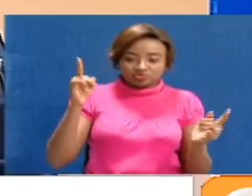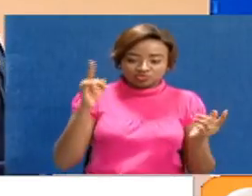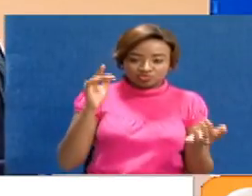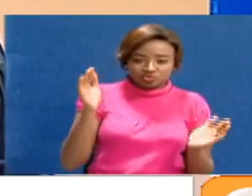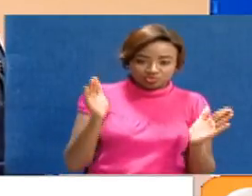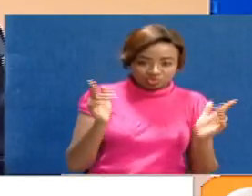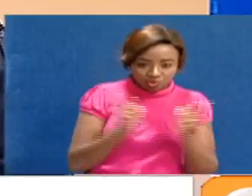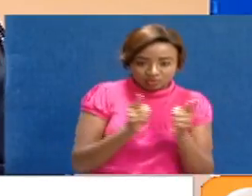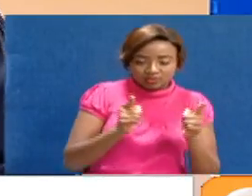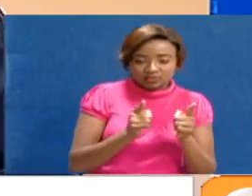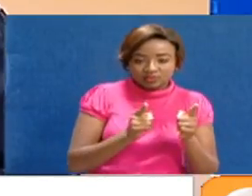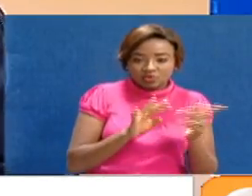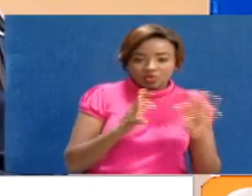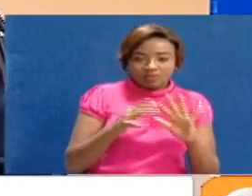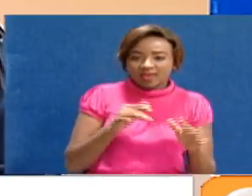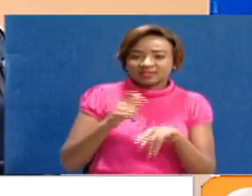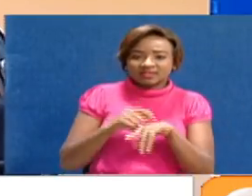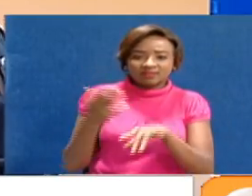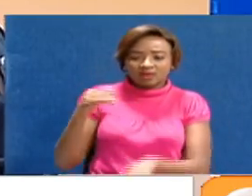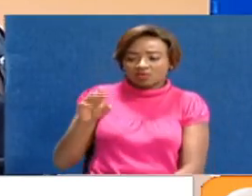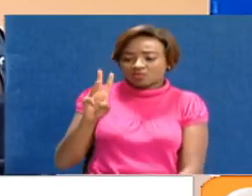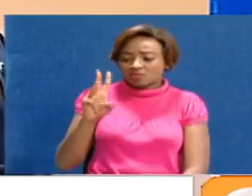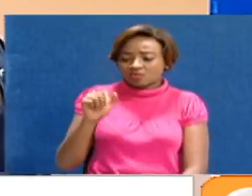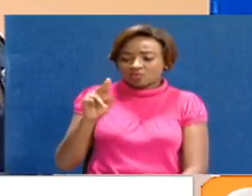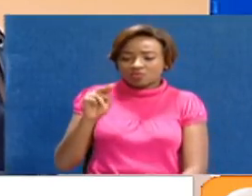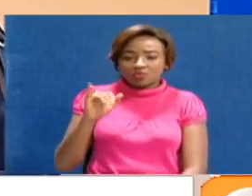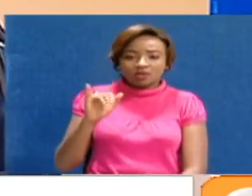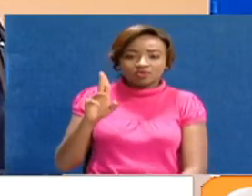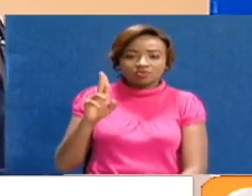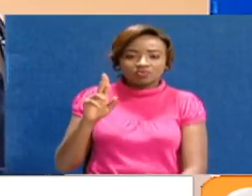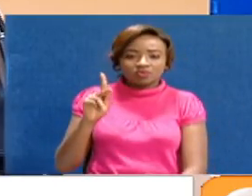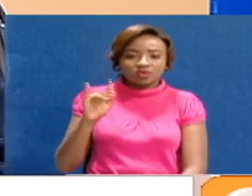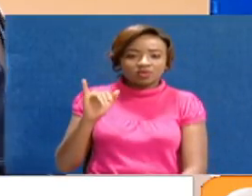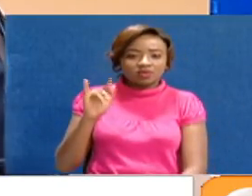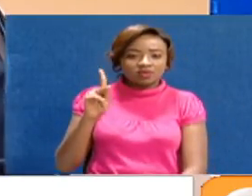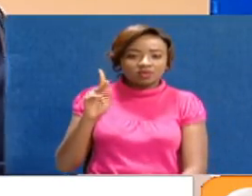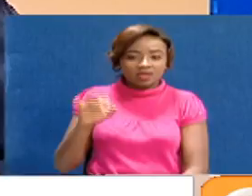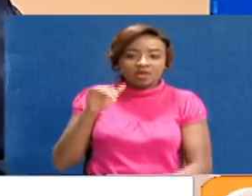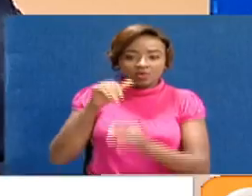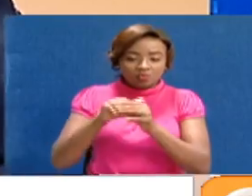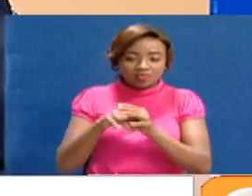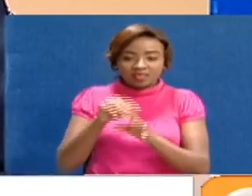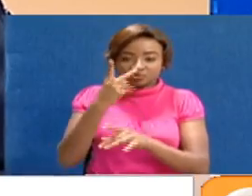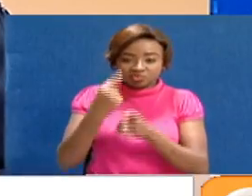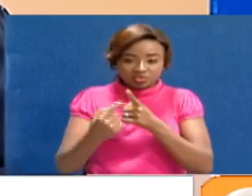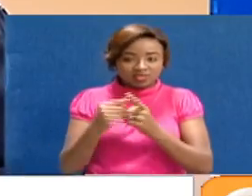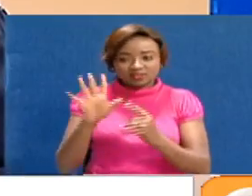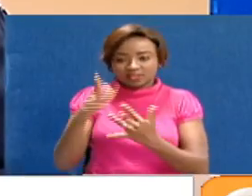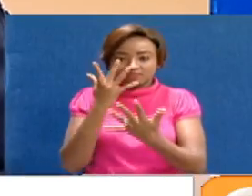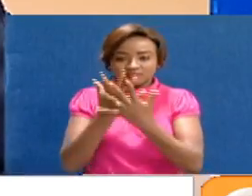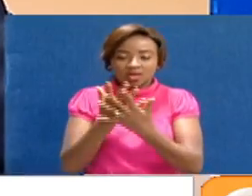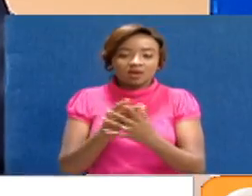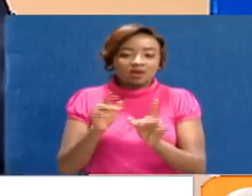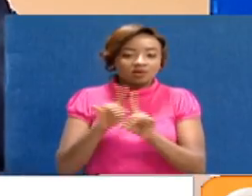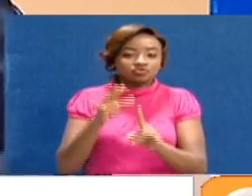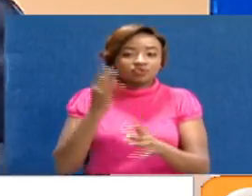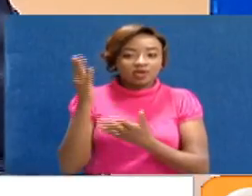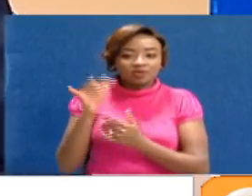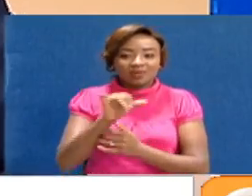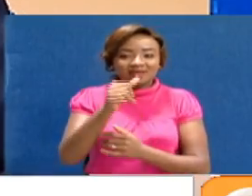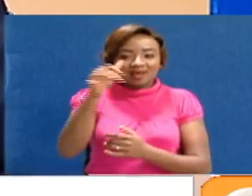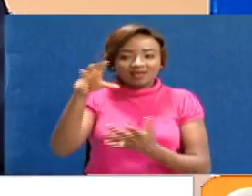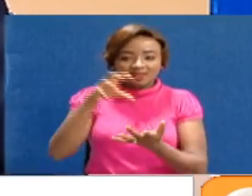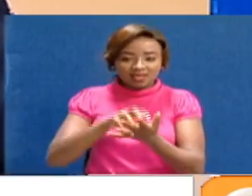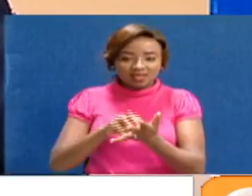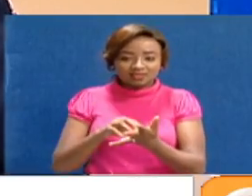Waluke was convicted. We did it with other 2 years. And I'm hoping even the other cases that we've taken to court, we'll